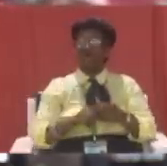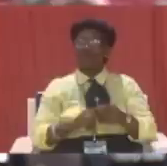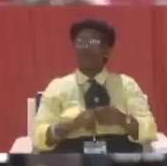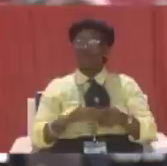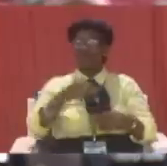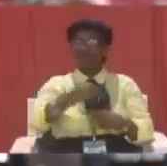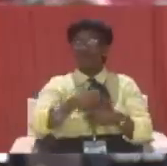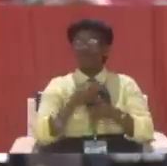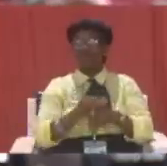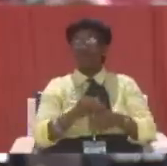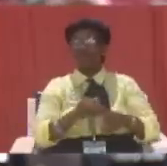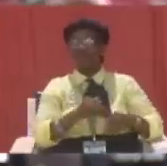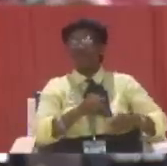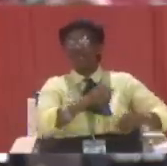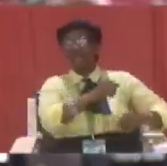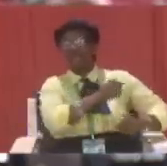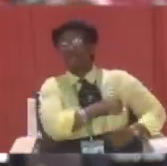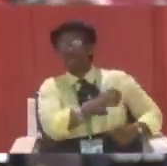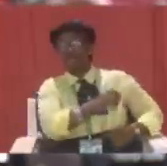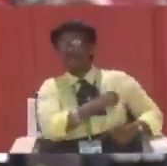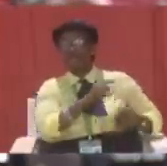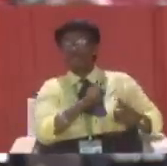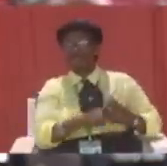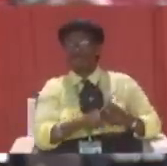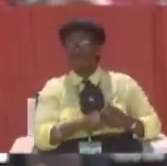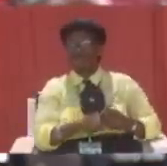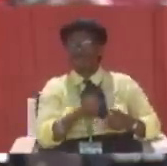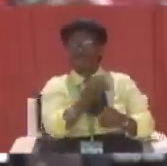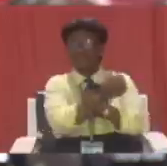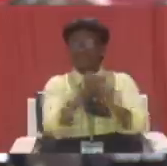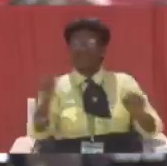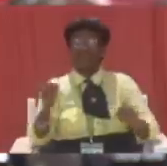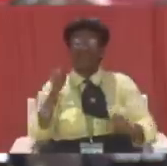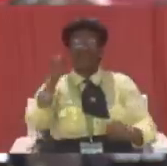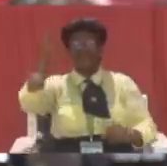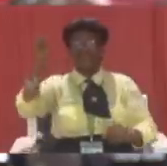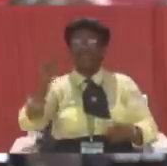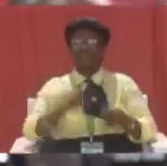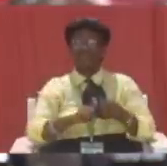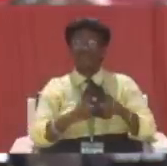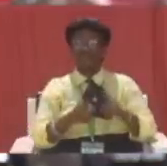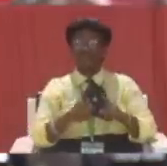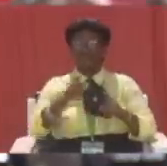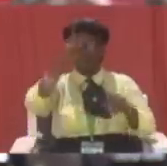that rescued his brother from those who captured him.